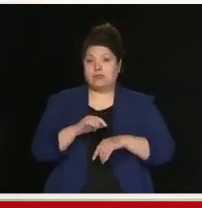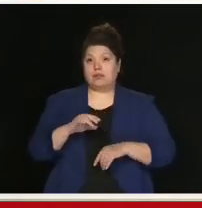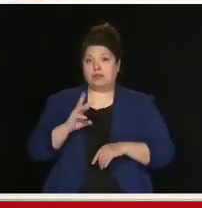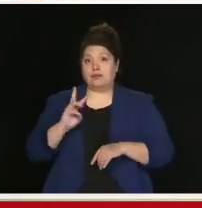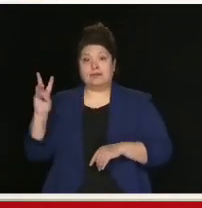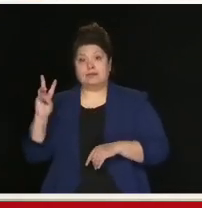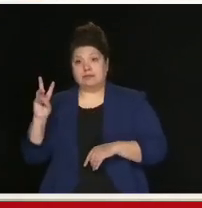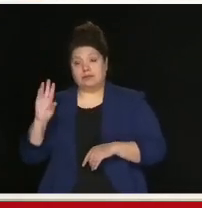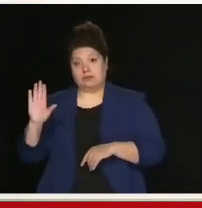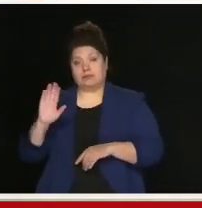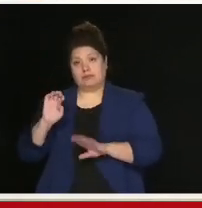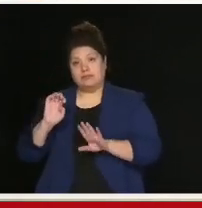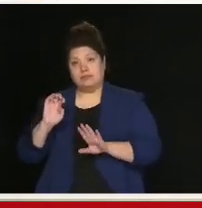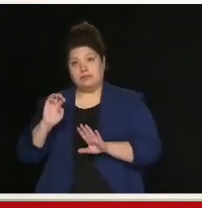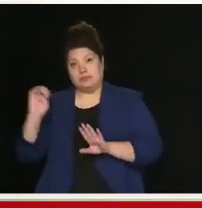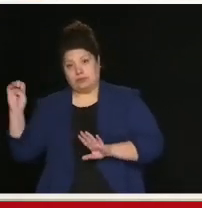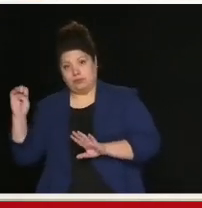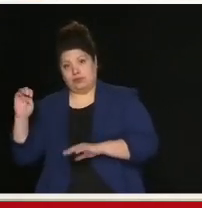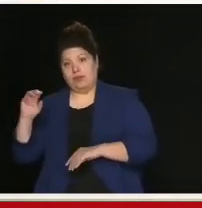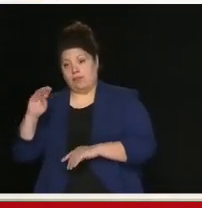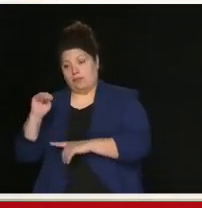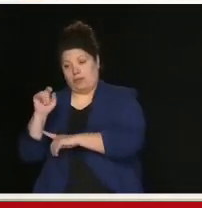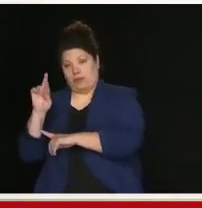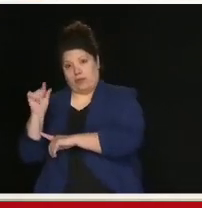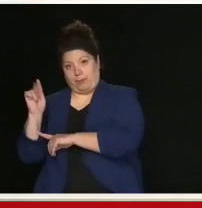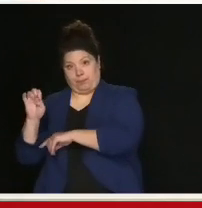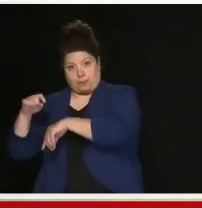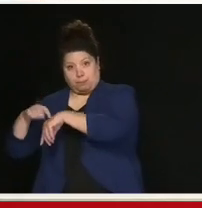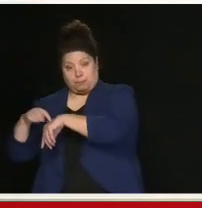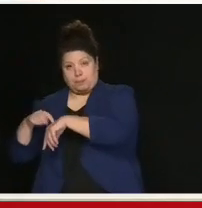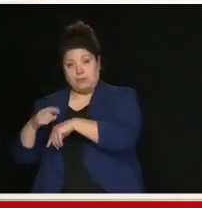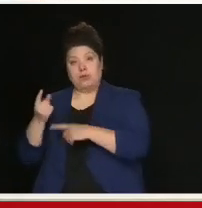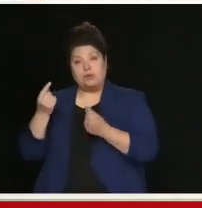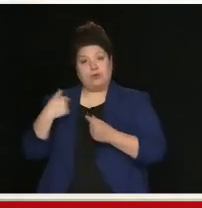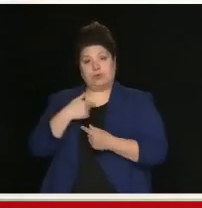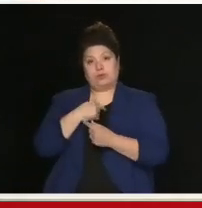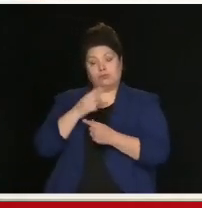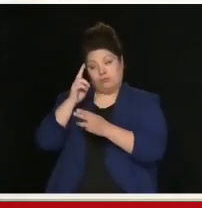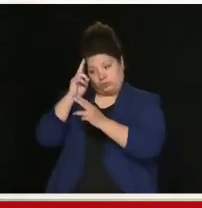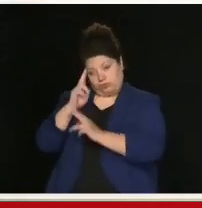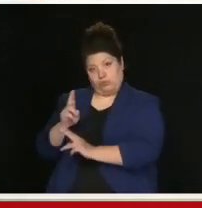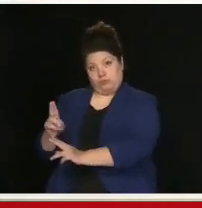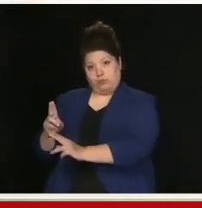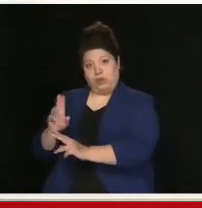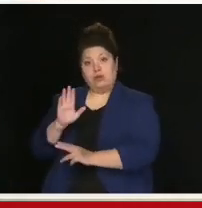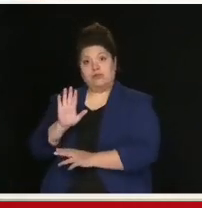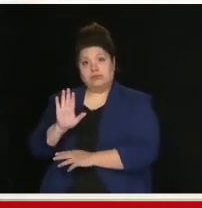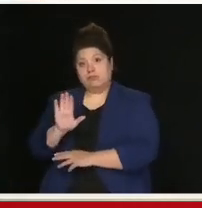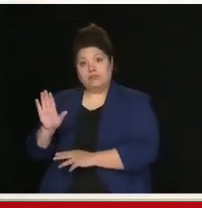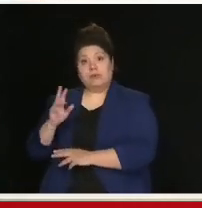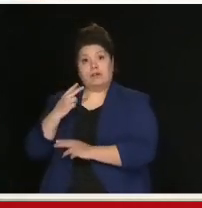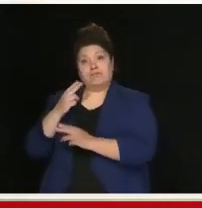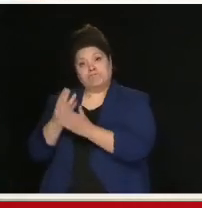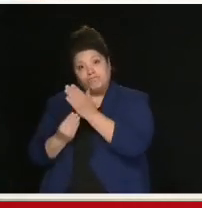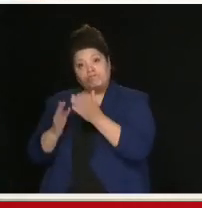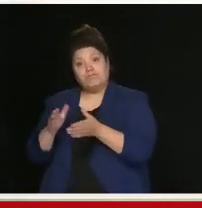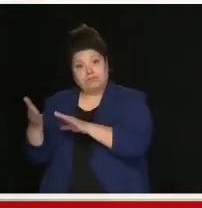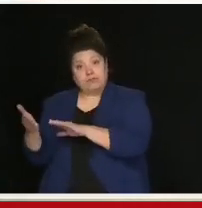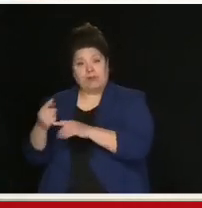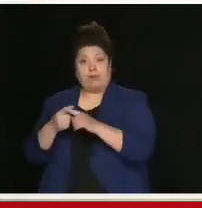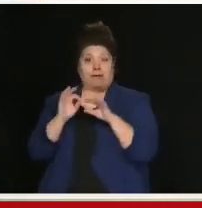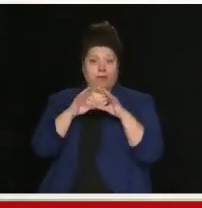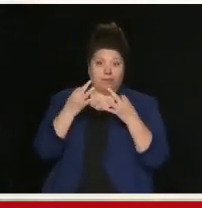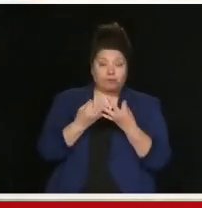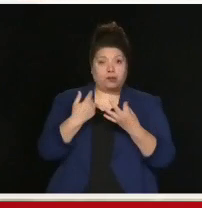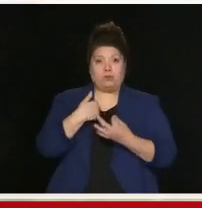of those who have left us too early. And it's a way to show to the families of those victims and all those in the community that